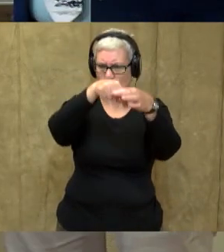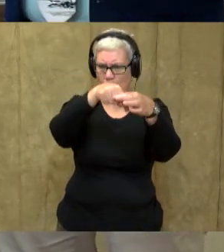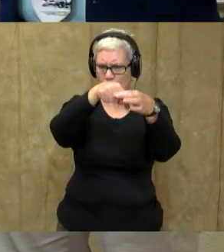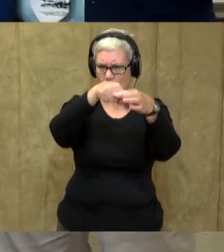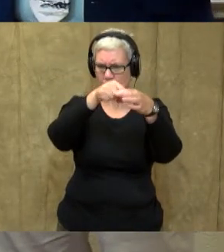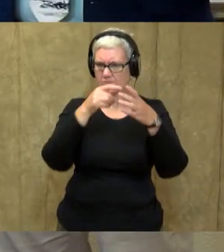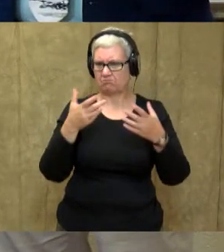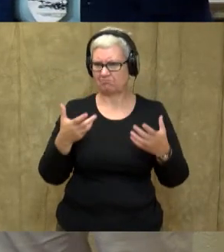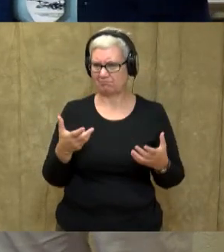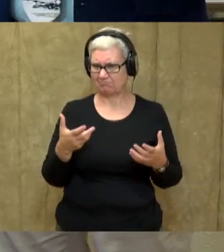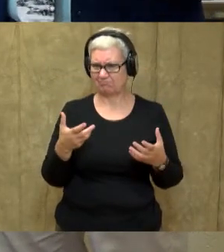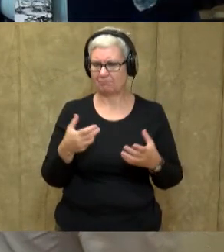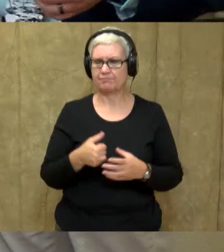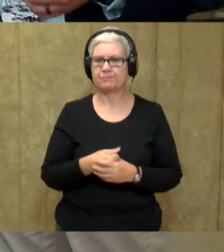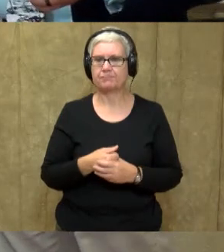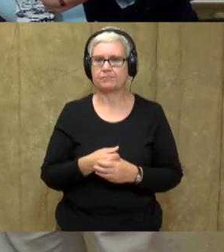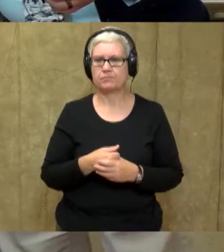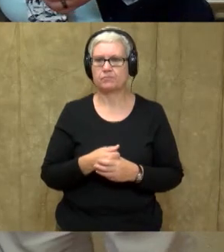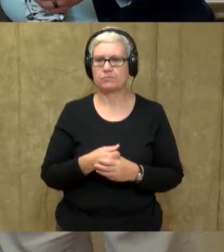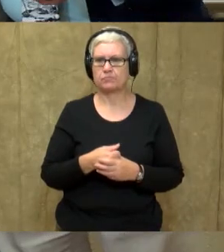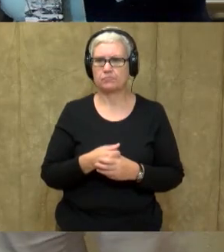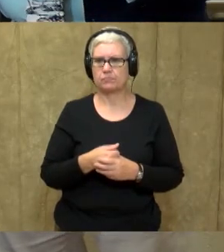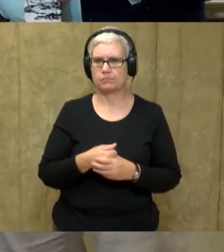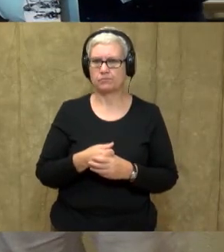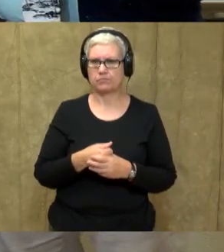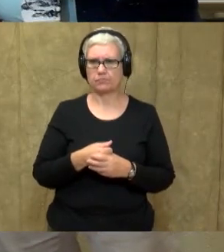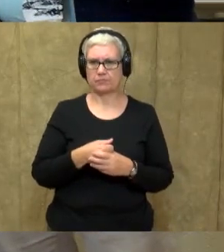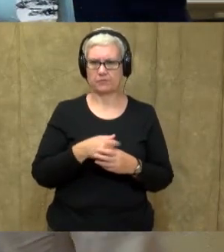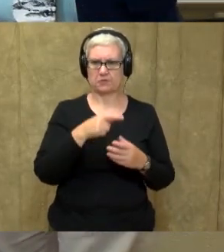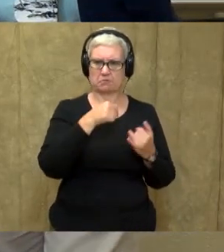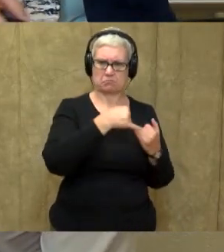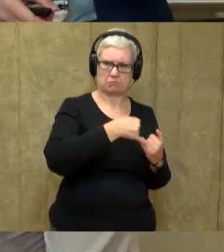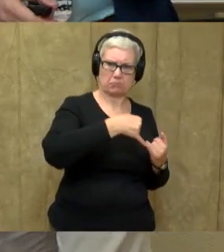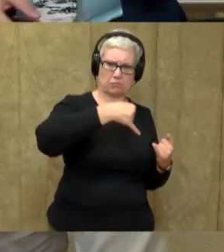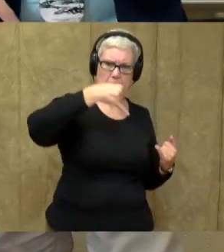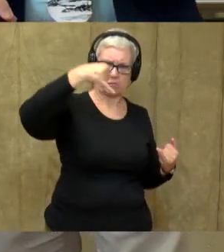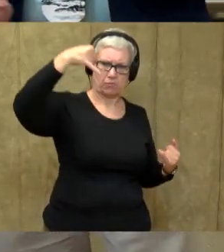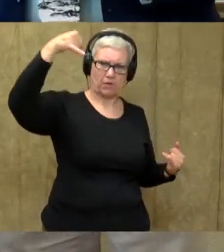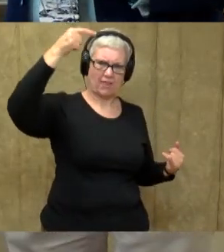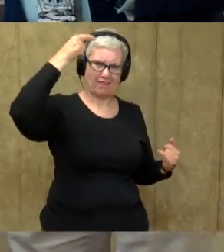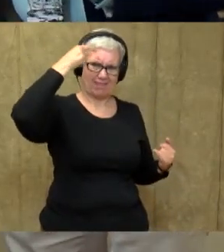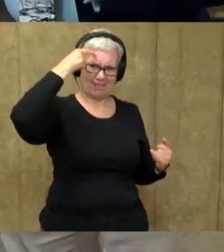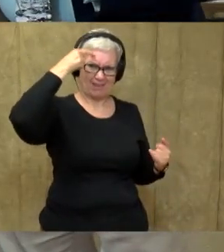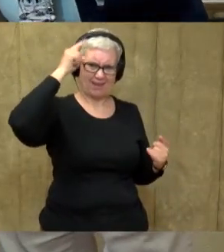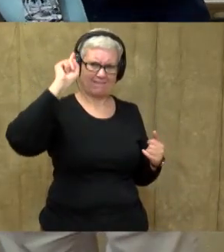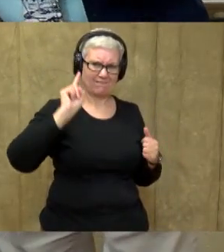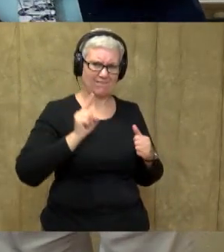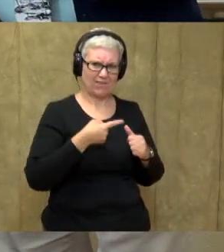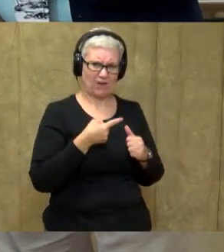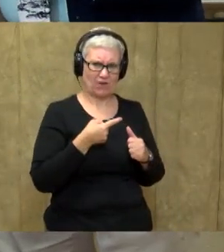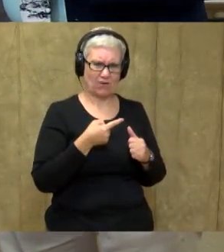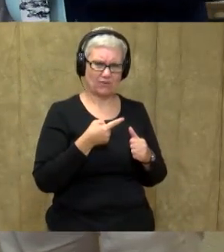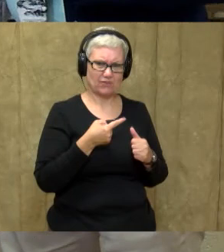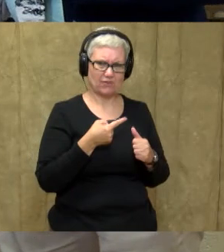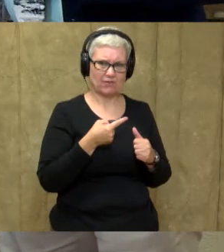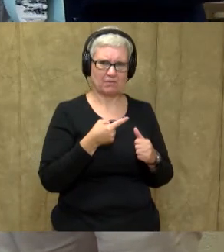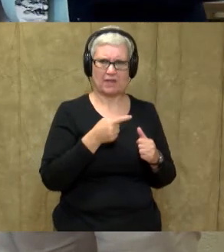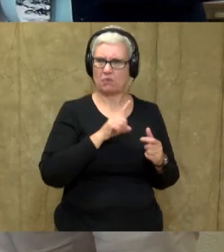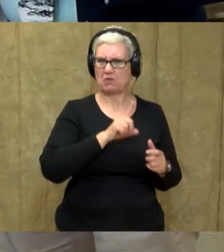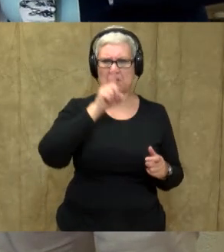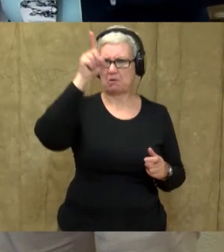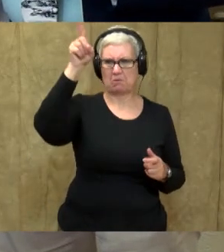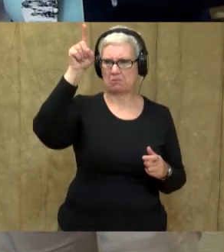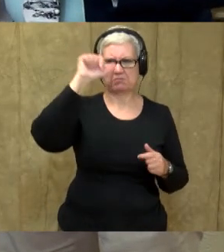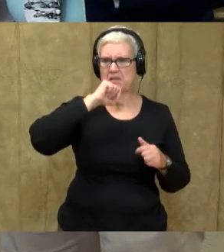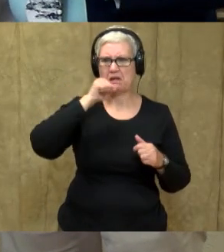go into that hoop? Right, if I just looked at the line that I initially had been thinking of, our basketball would continue to